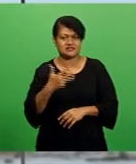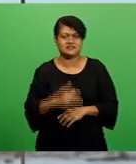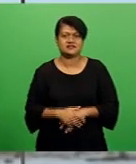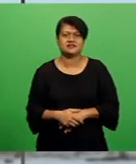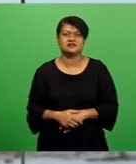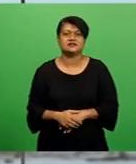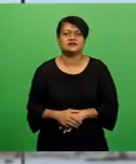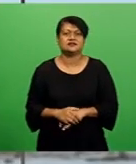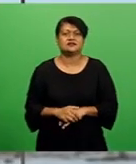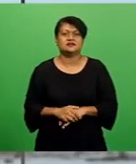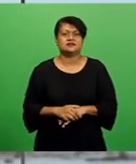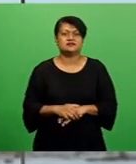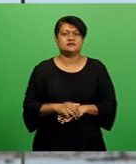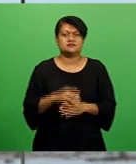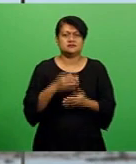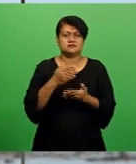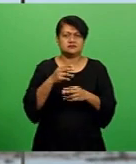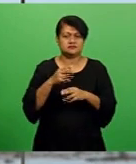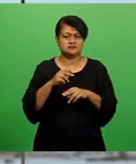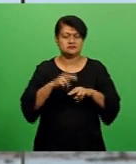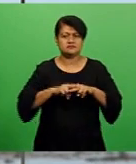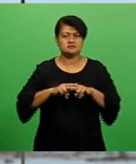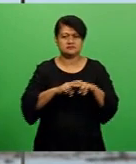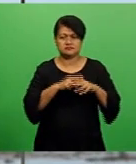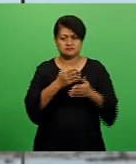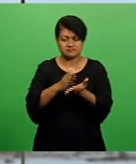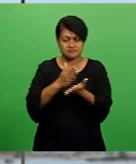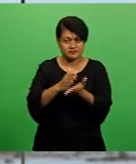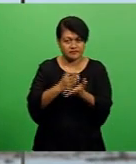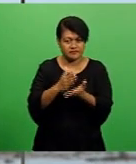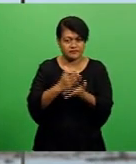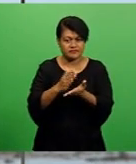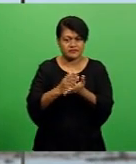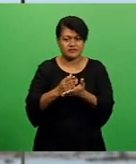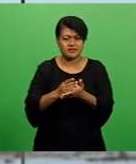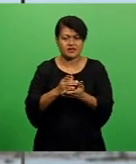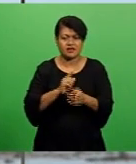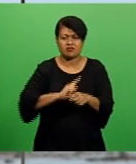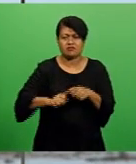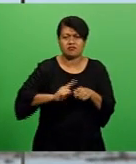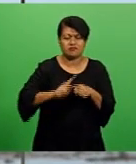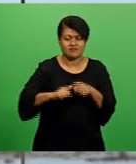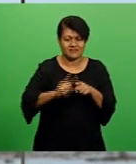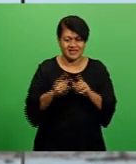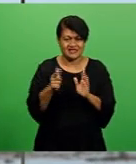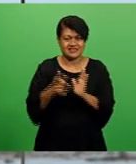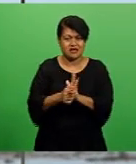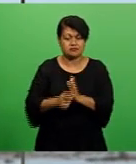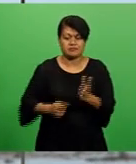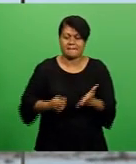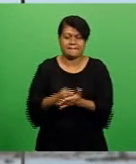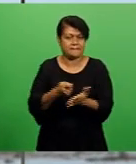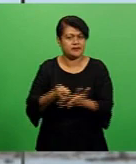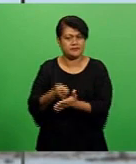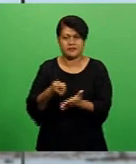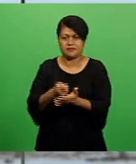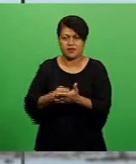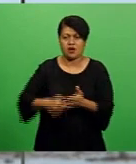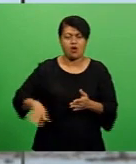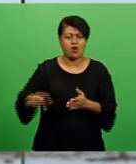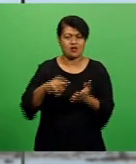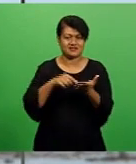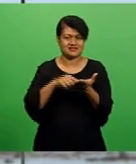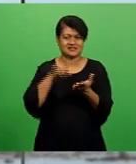News. The Fiji National Provident Fund is racing against time to pay out all TCIASA relief applications by